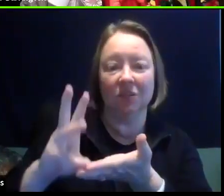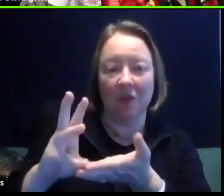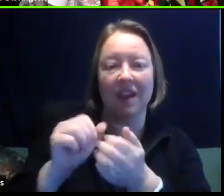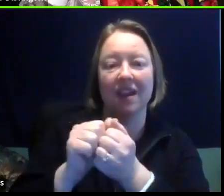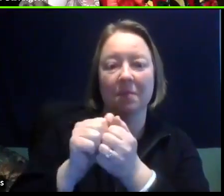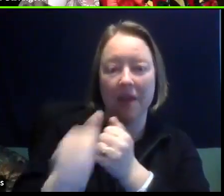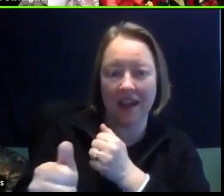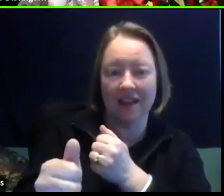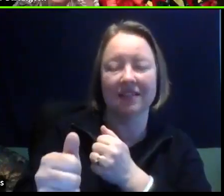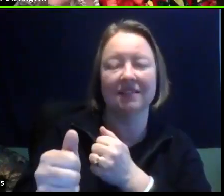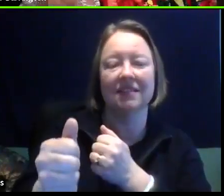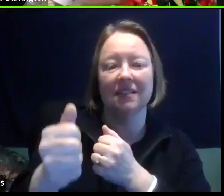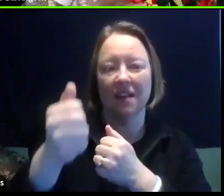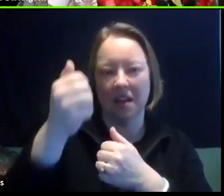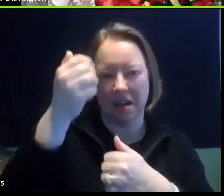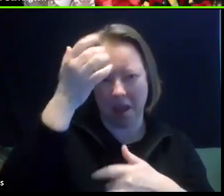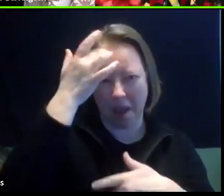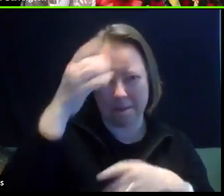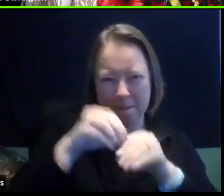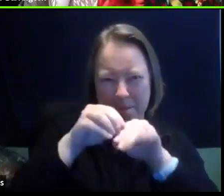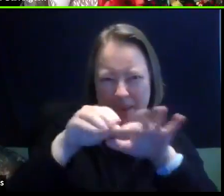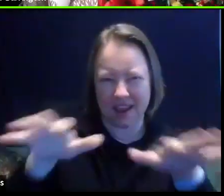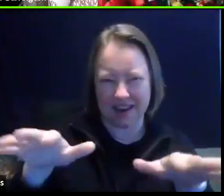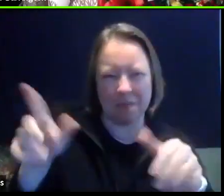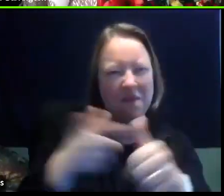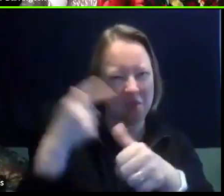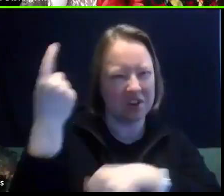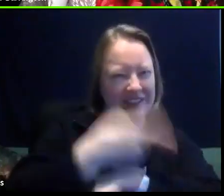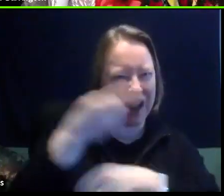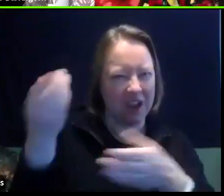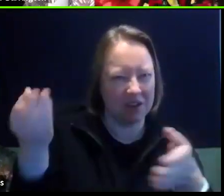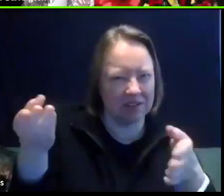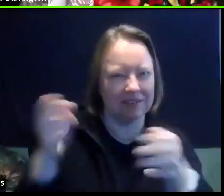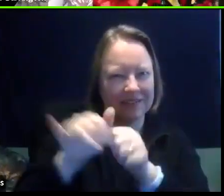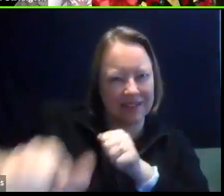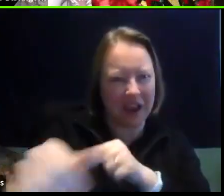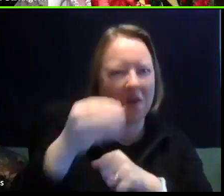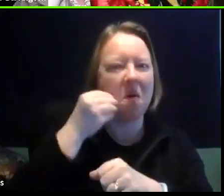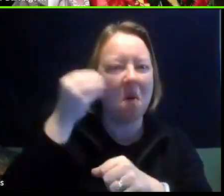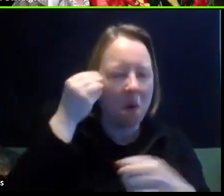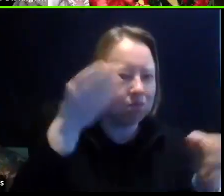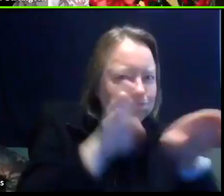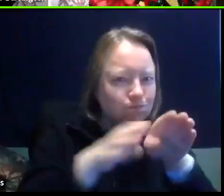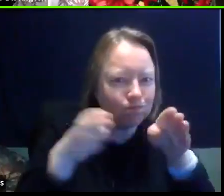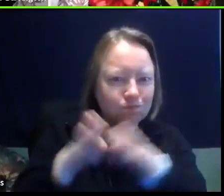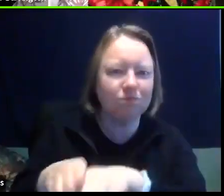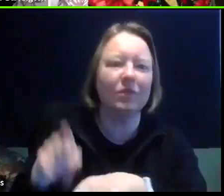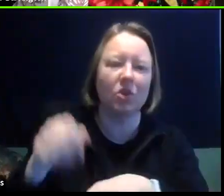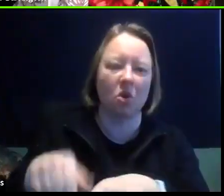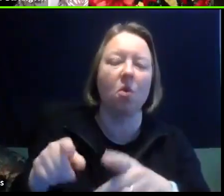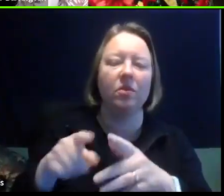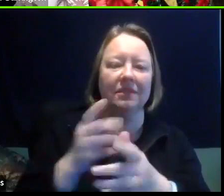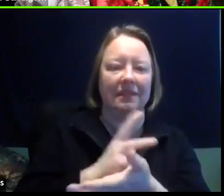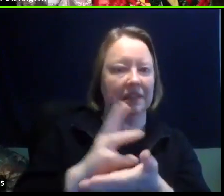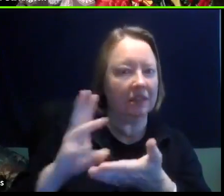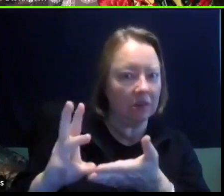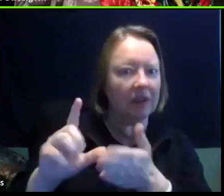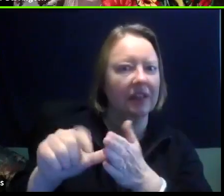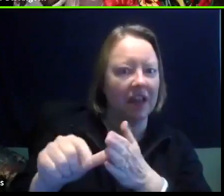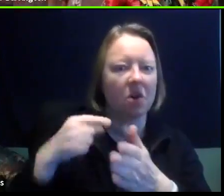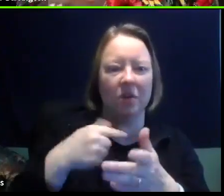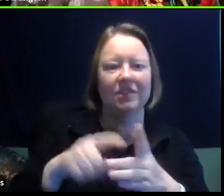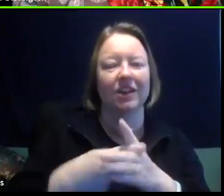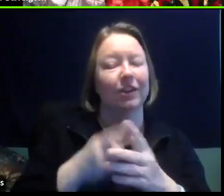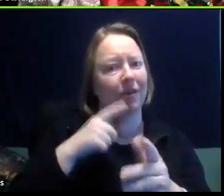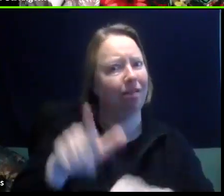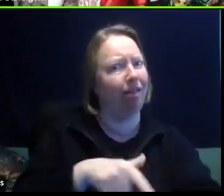the pandemic, the first day of shutdown. So yeah, we started 6 weeks in. It's been a long haul. Yes, we